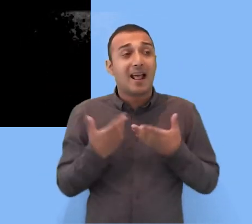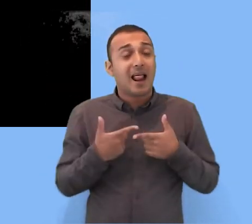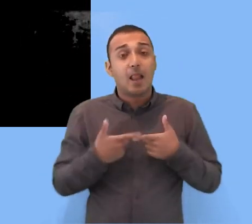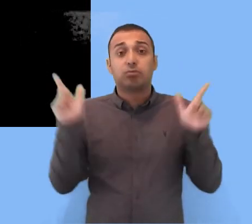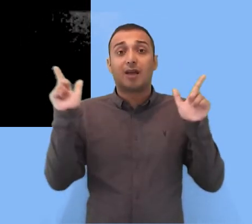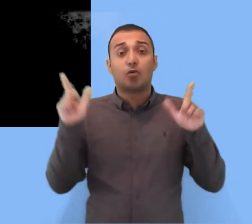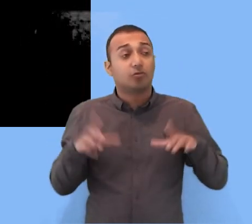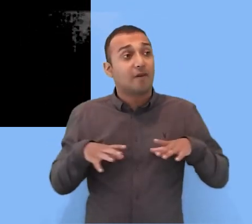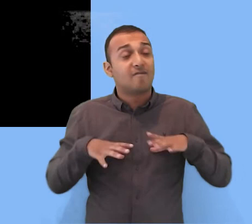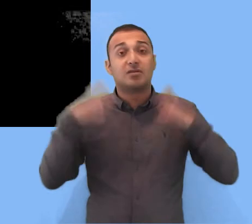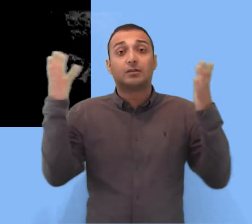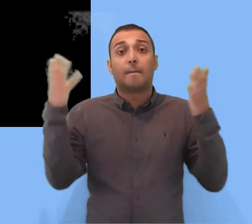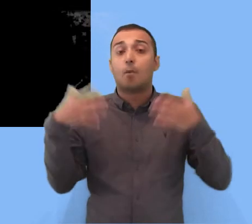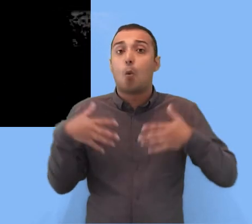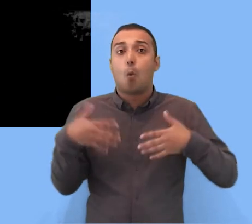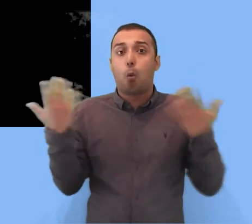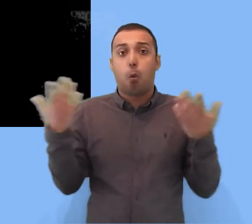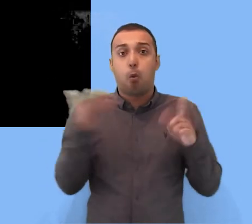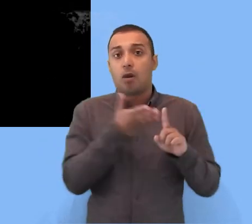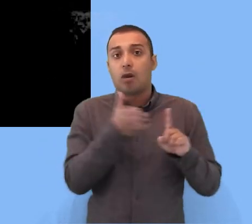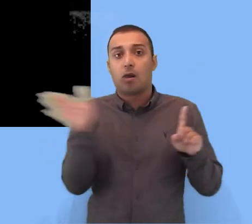from those?